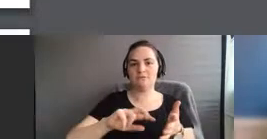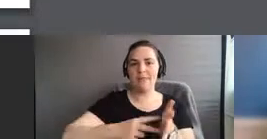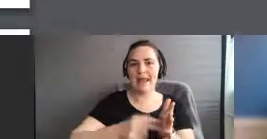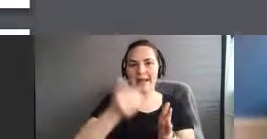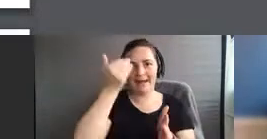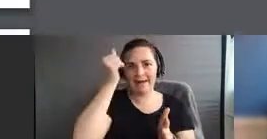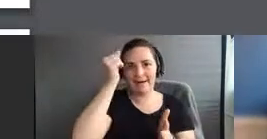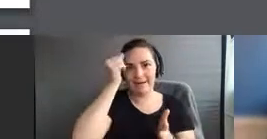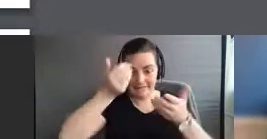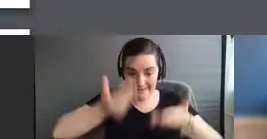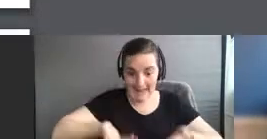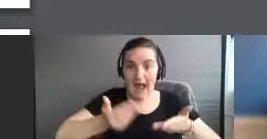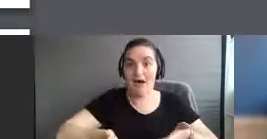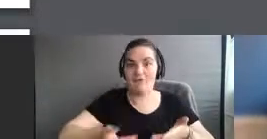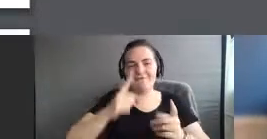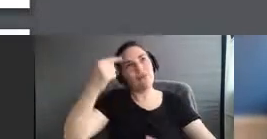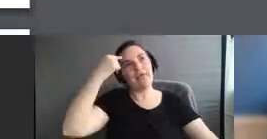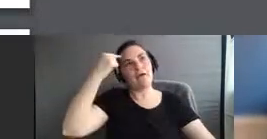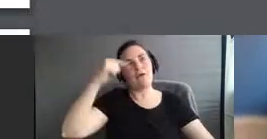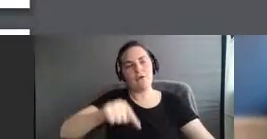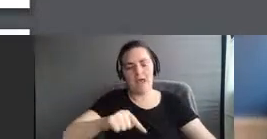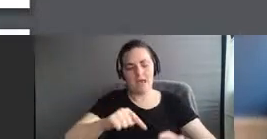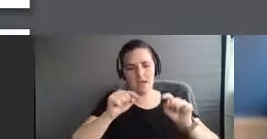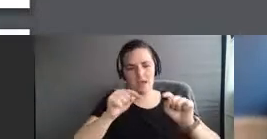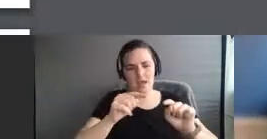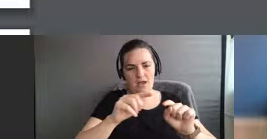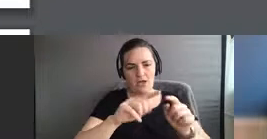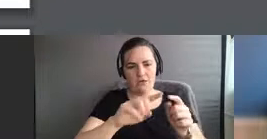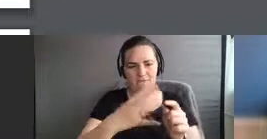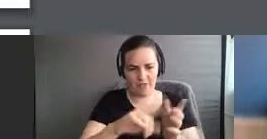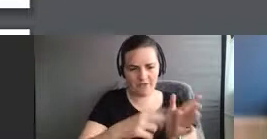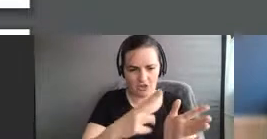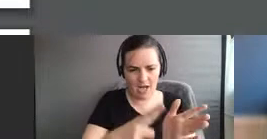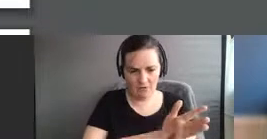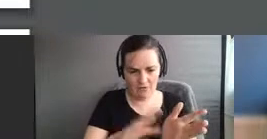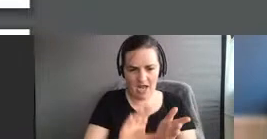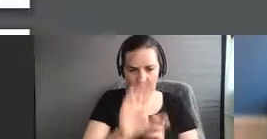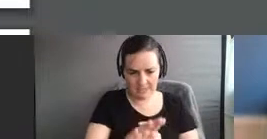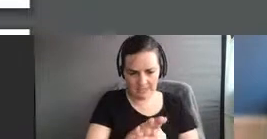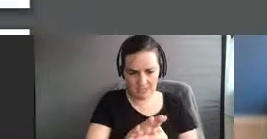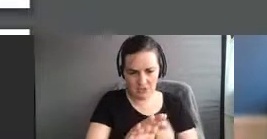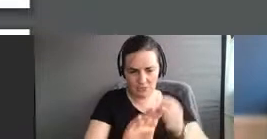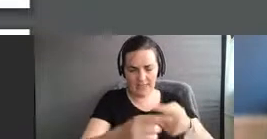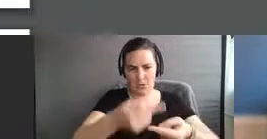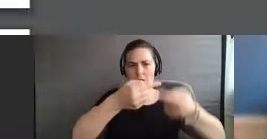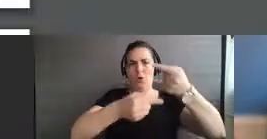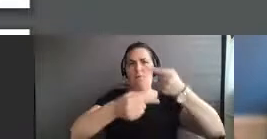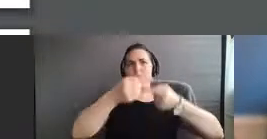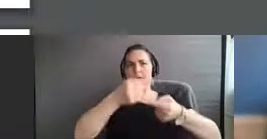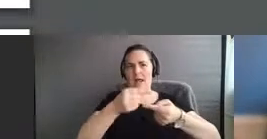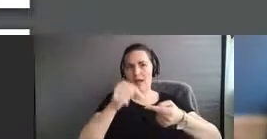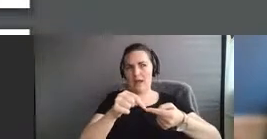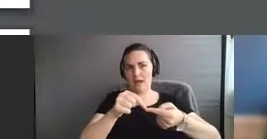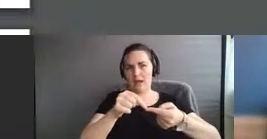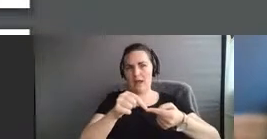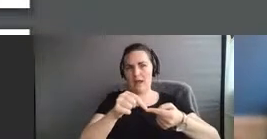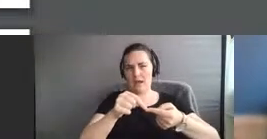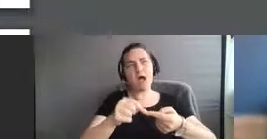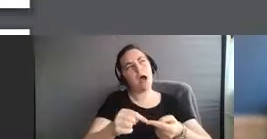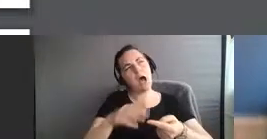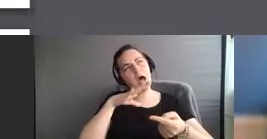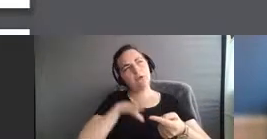submission deadlines, I would suggest strongly that you think, okay, I've got to hand in on the 4th of January. A minimum of